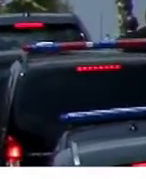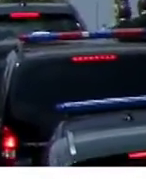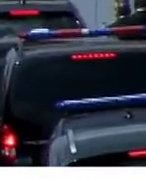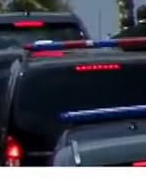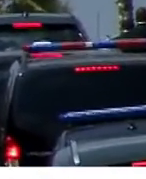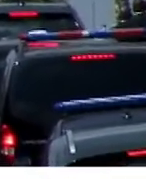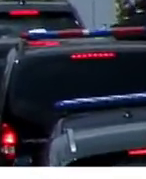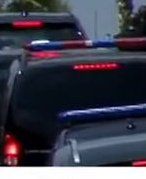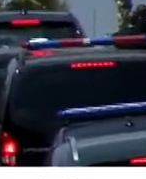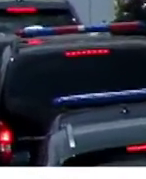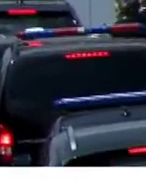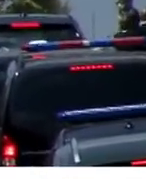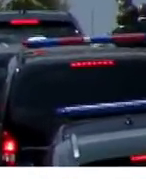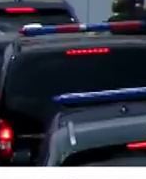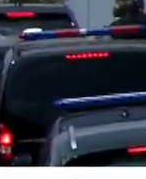still.